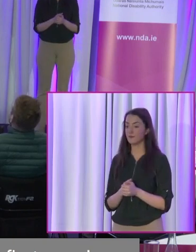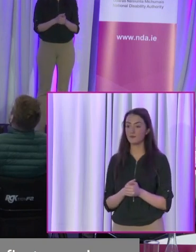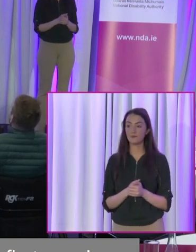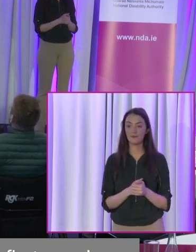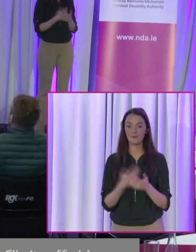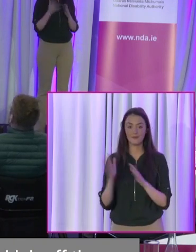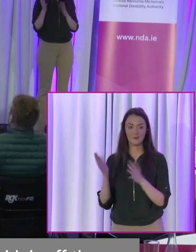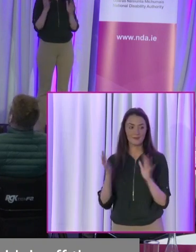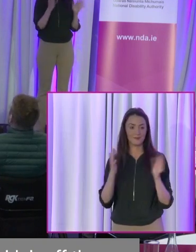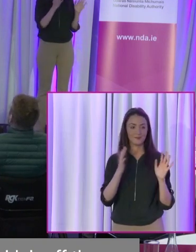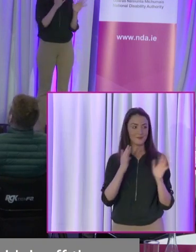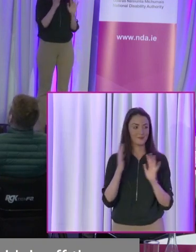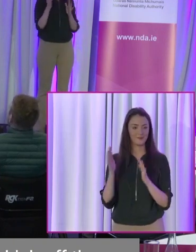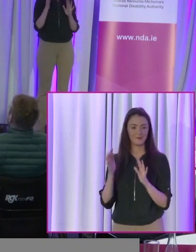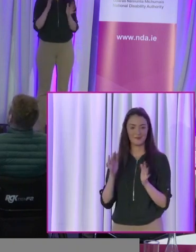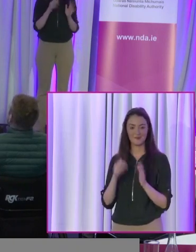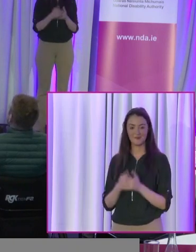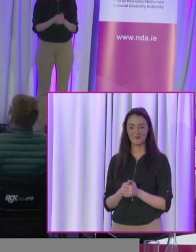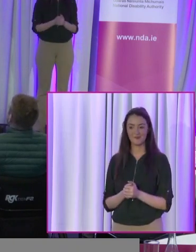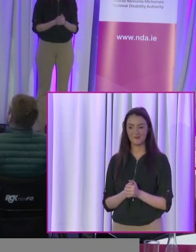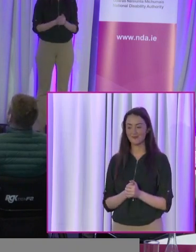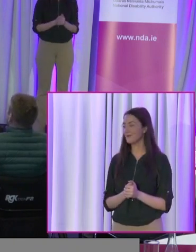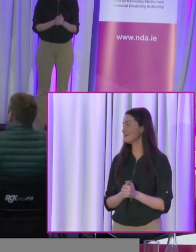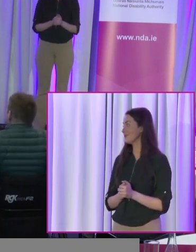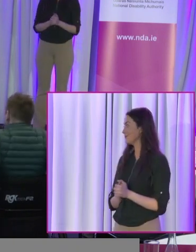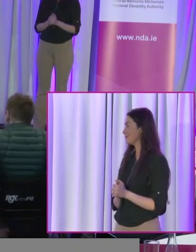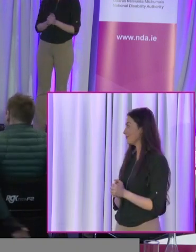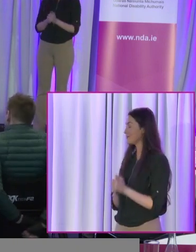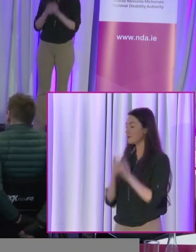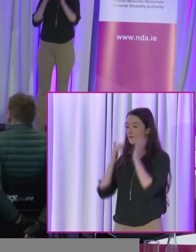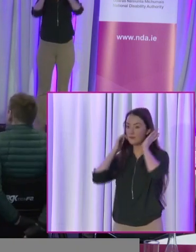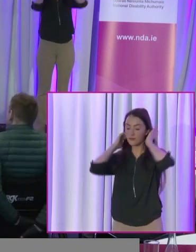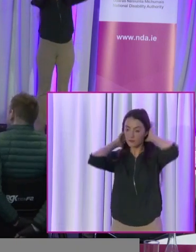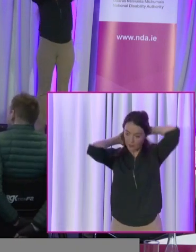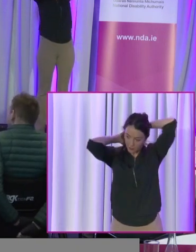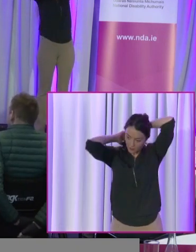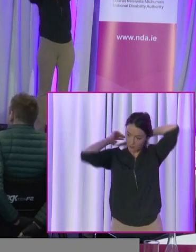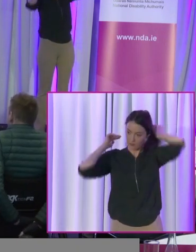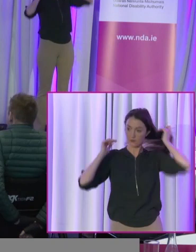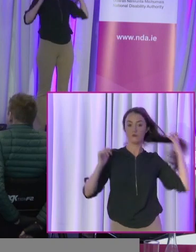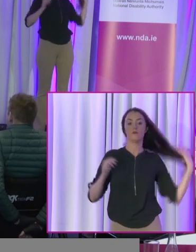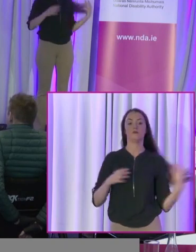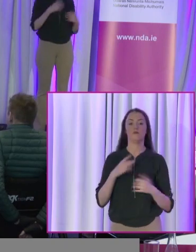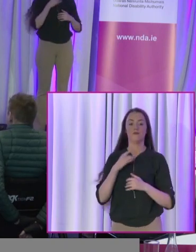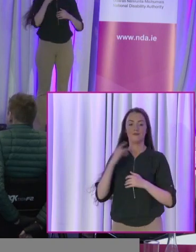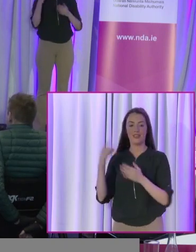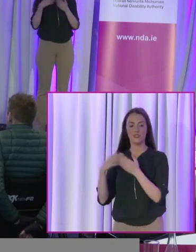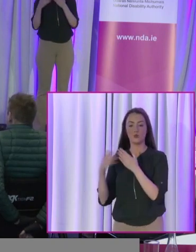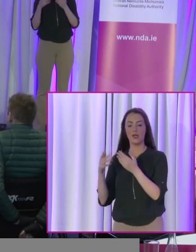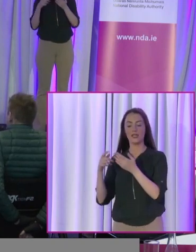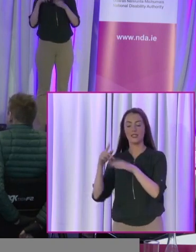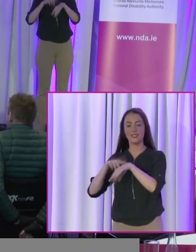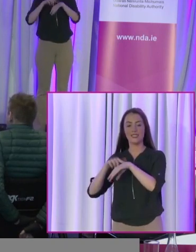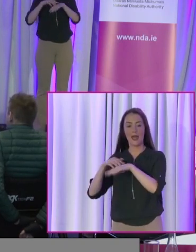Thank you very much. How much time we have? Mm-hmm. How much time we have? I think it's 10 minutes. 10 minutes. No. I think. Where